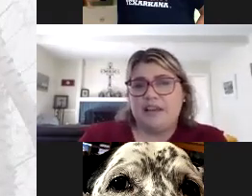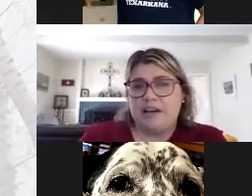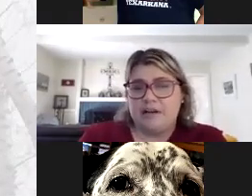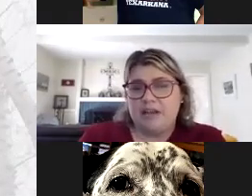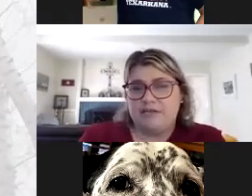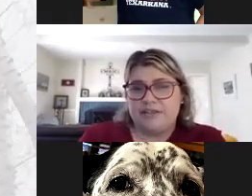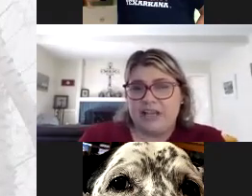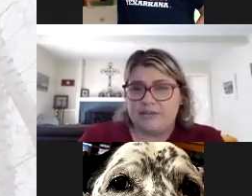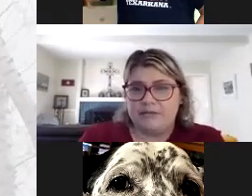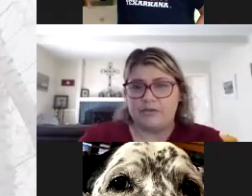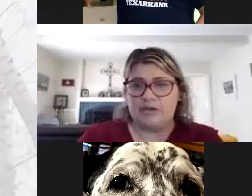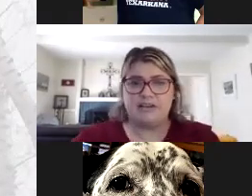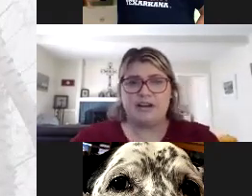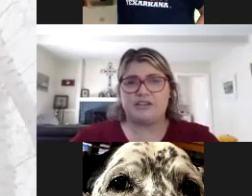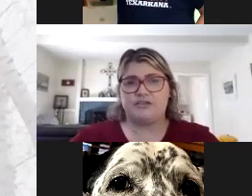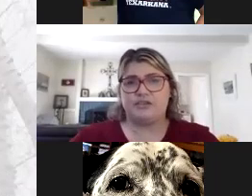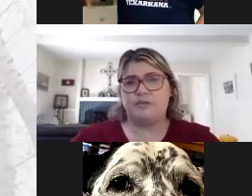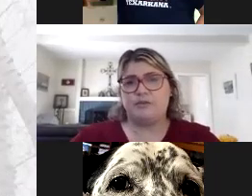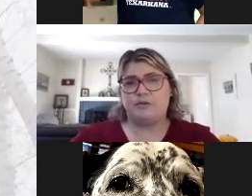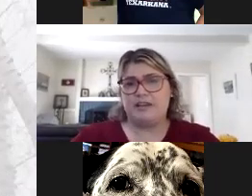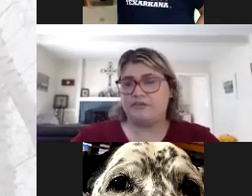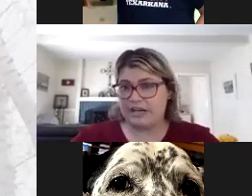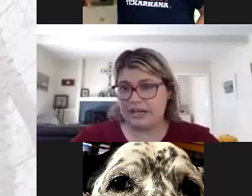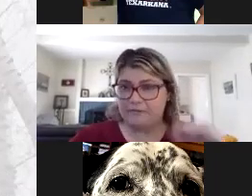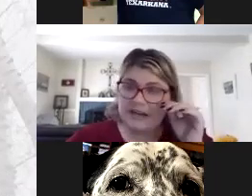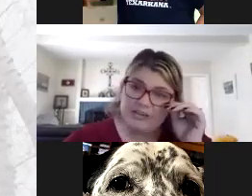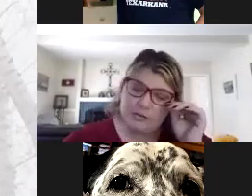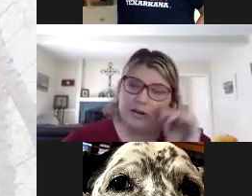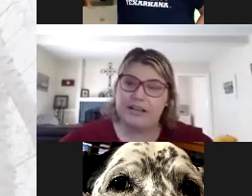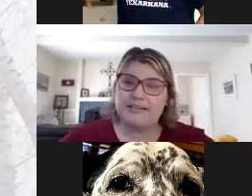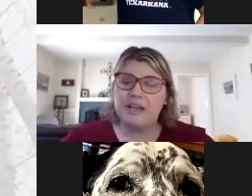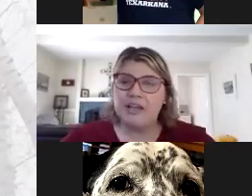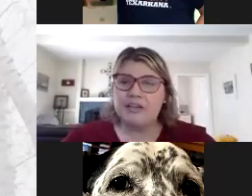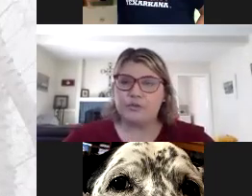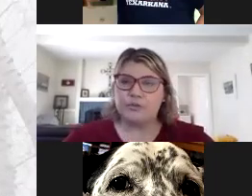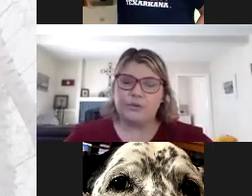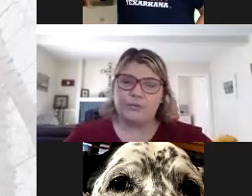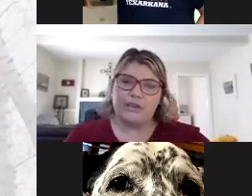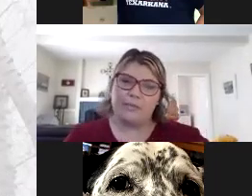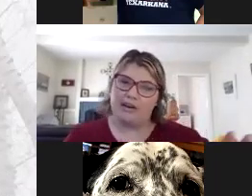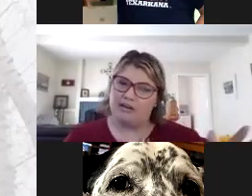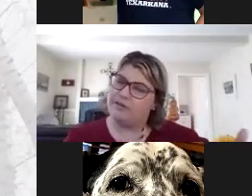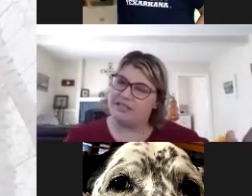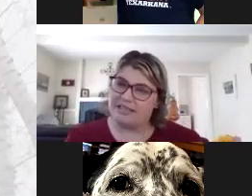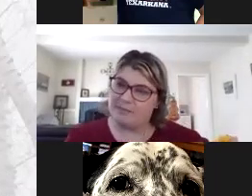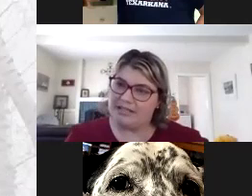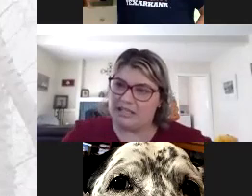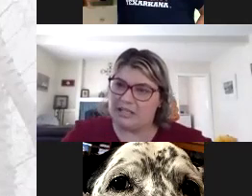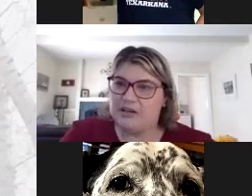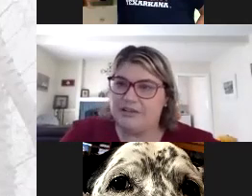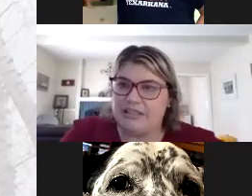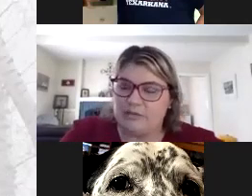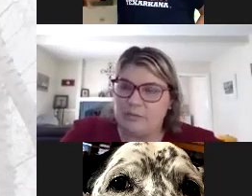rebuild the economy through tax reform, international trade reform, and freeing up financial markets. So when we compare, if we did a